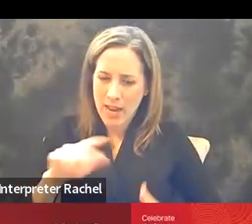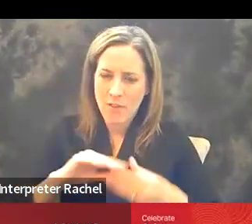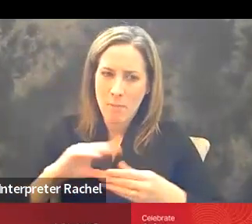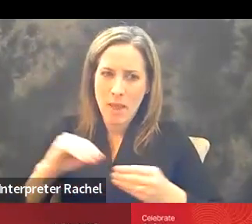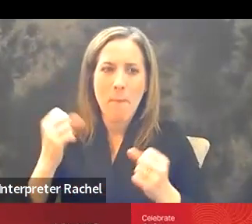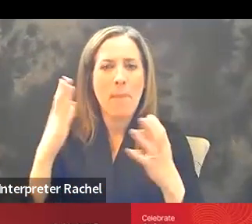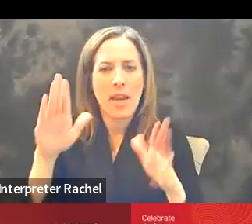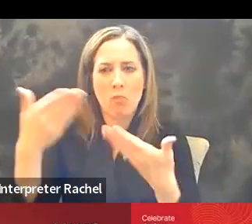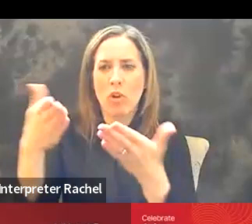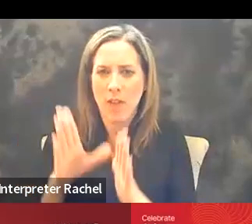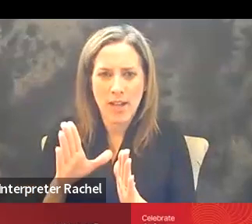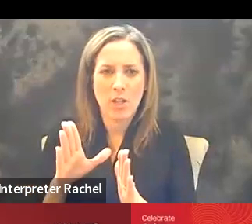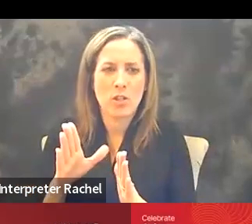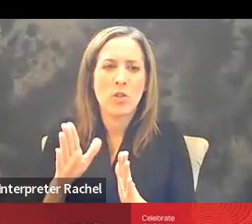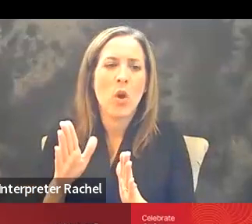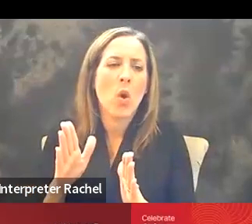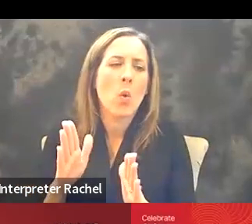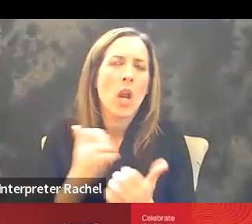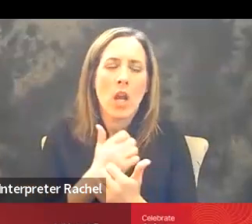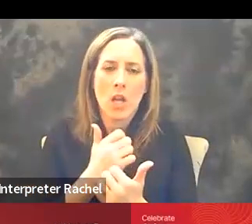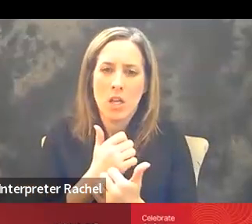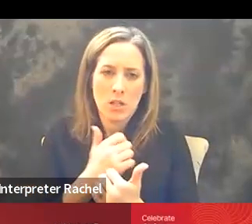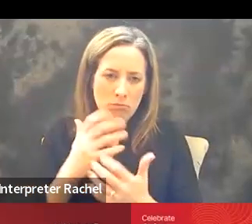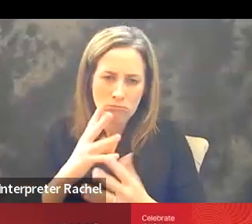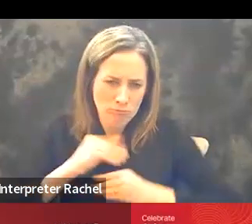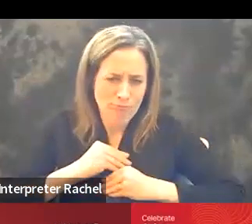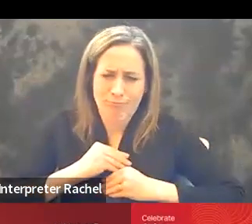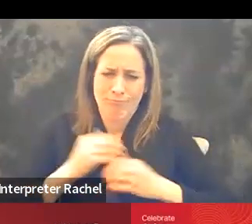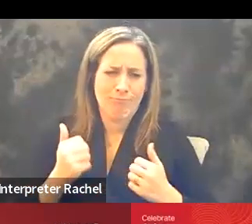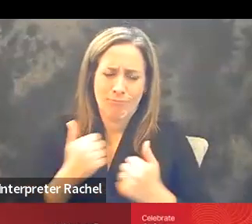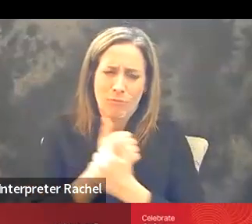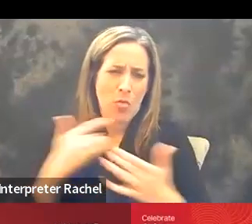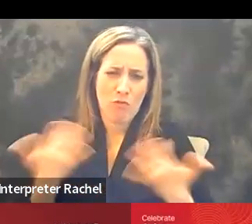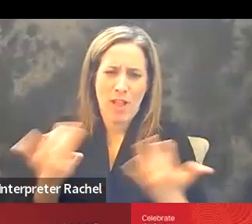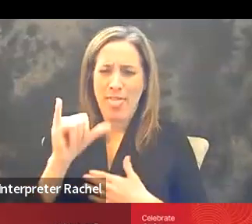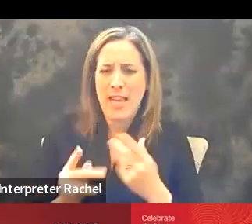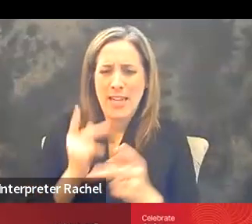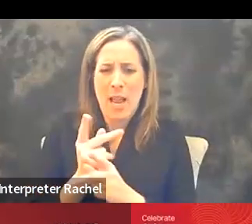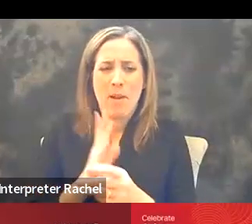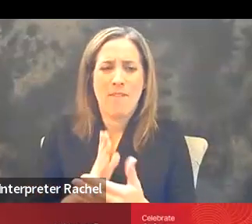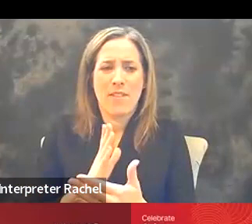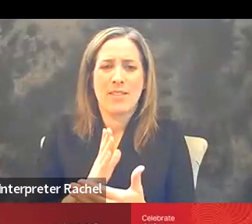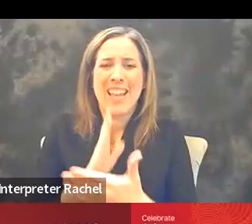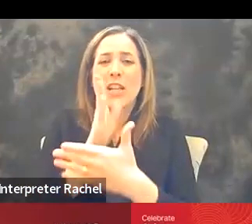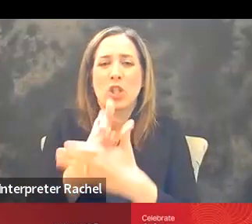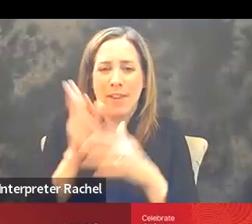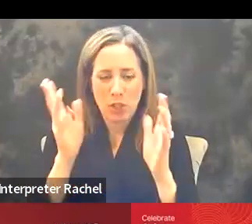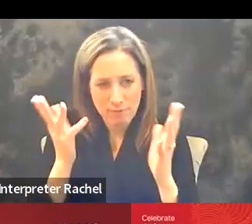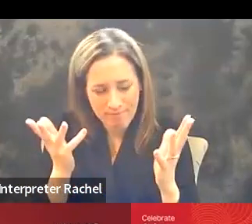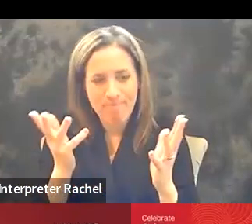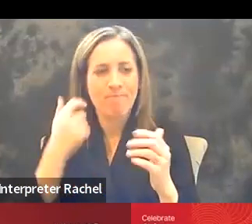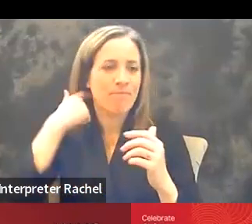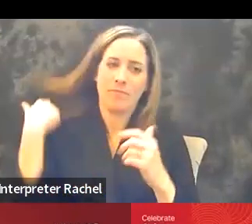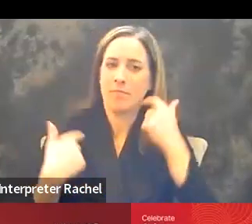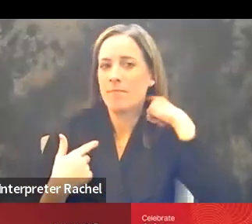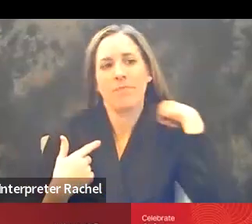welcome that kind of intervention. And I use this word very, very carefully, because also interpreters we're getting trained for being, and a participant